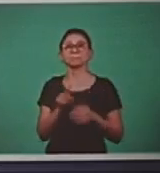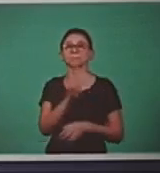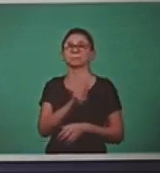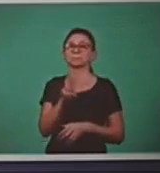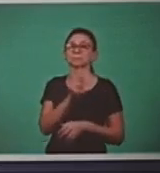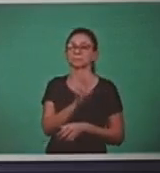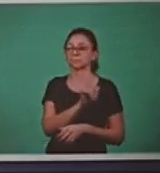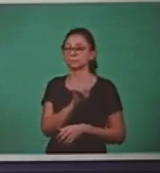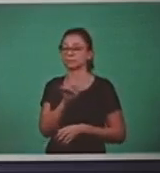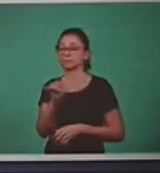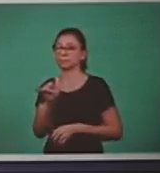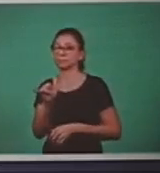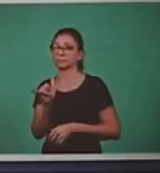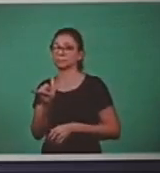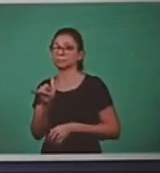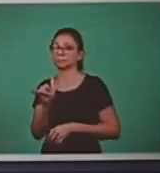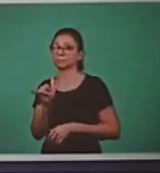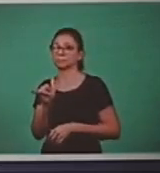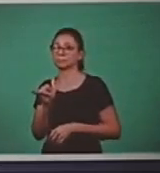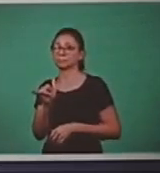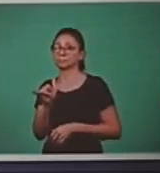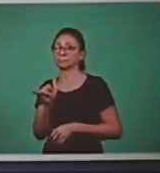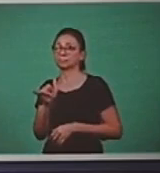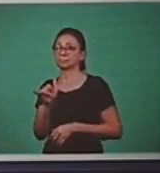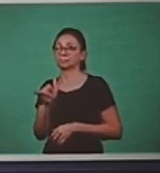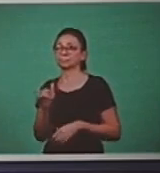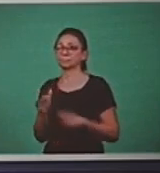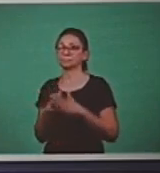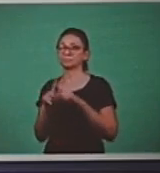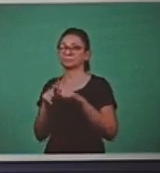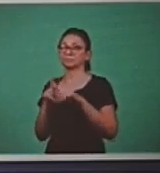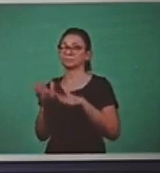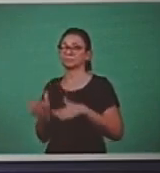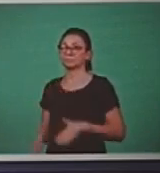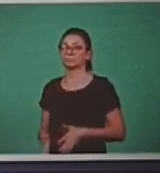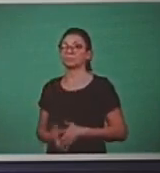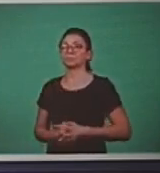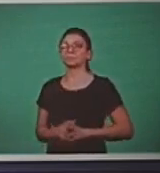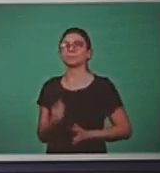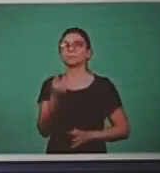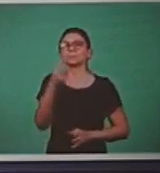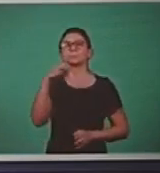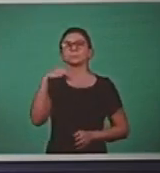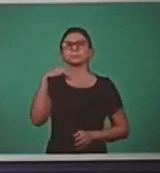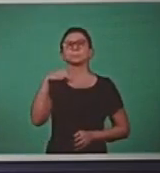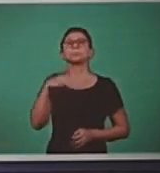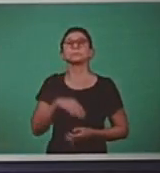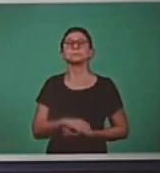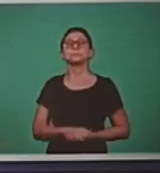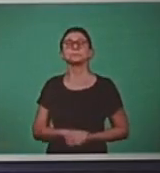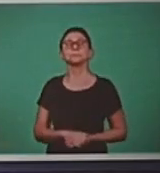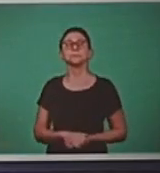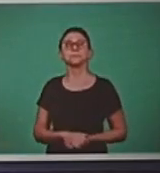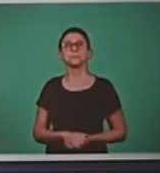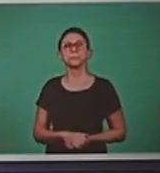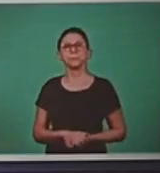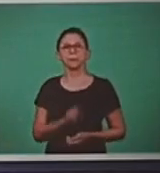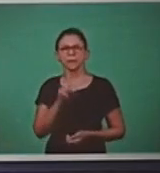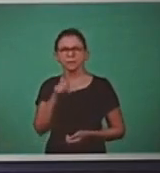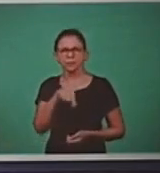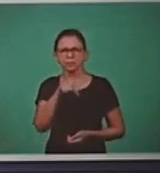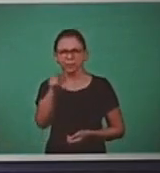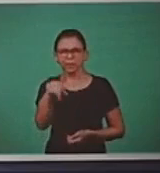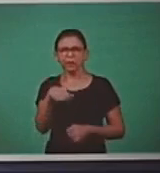So now let us wait for this answer. We're going to have a minute for the brand to answer. So the brand are going to